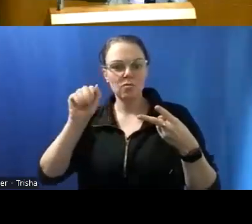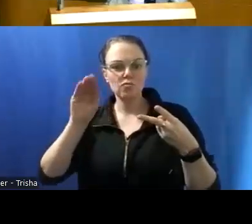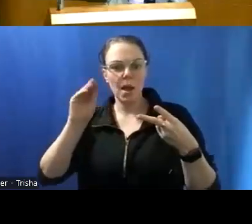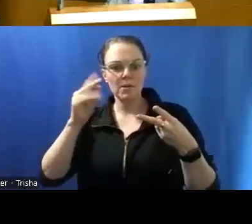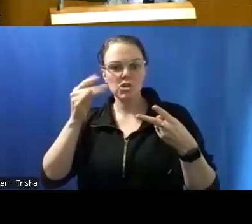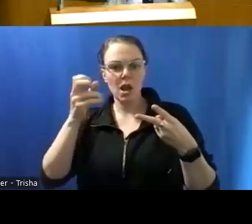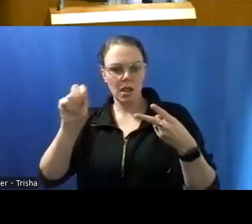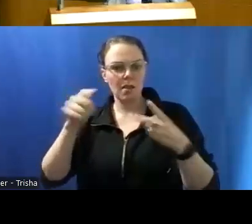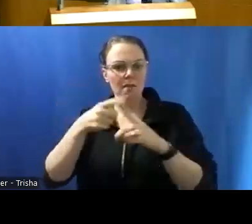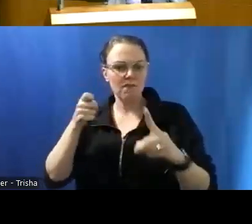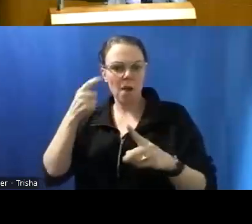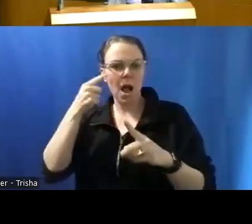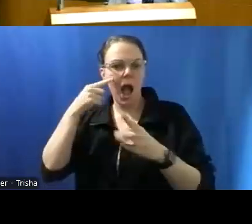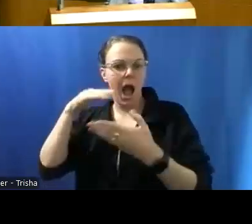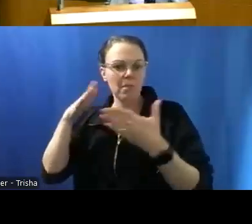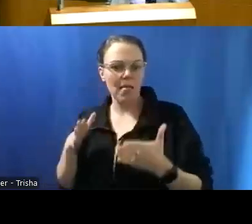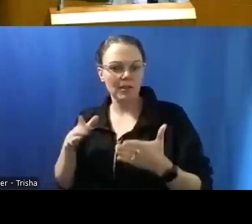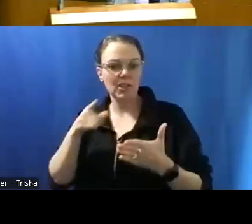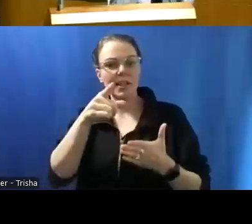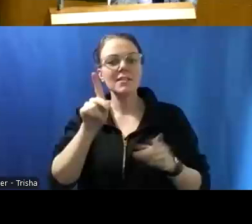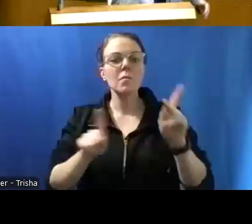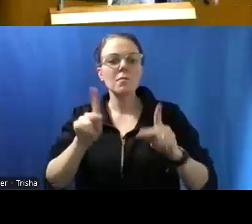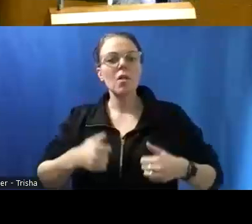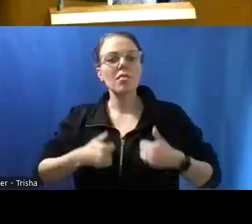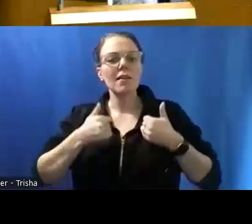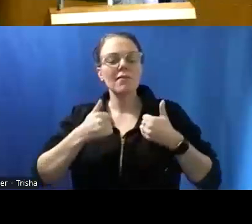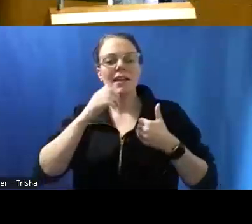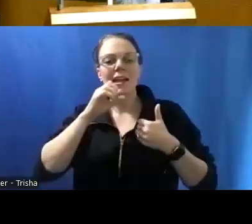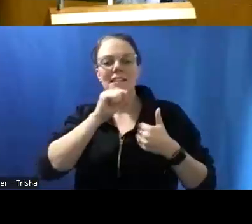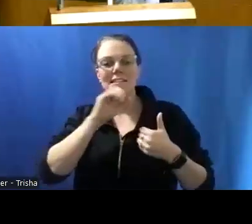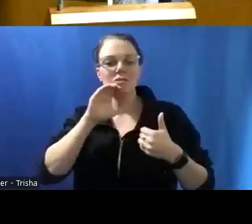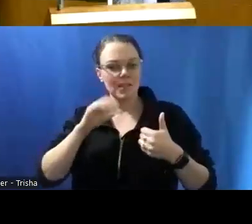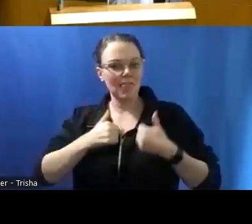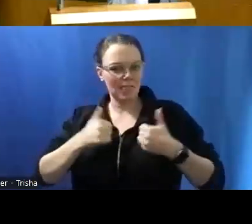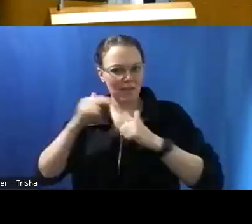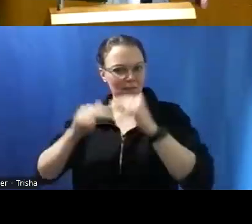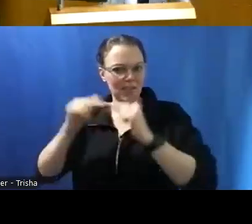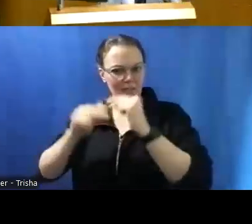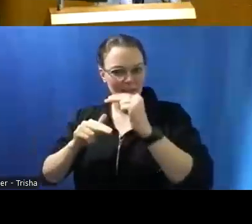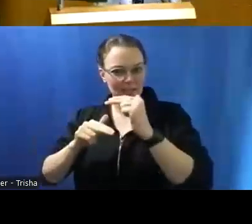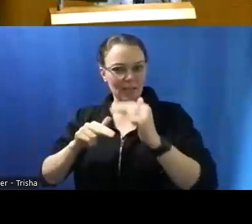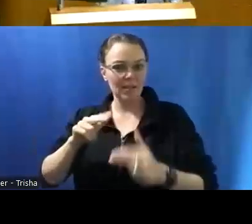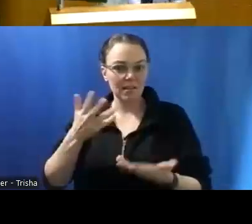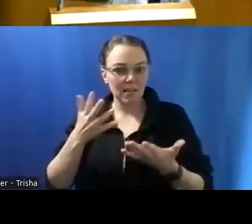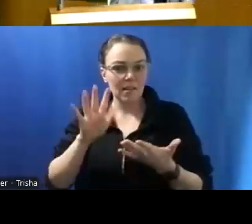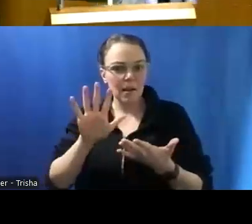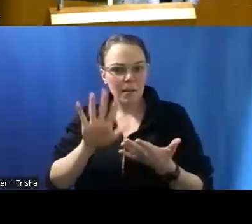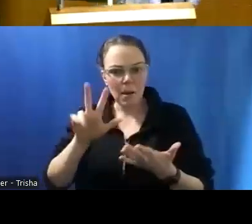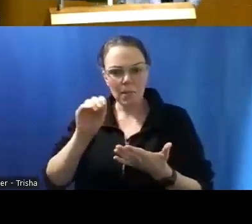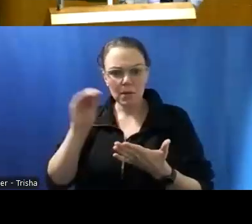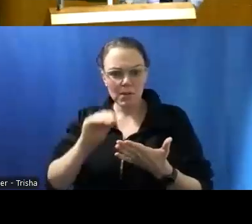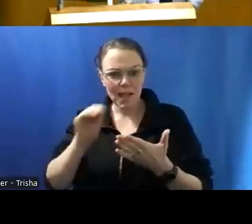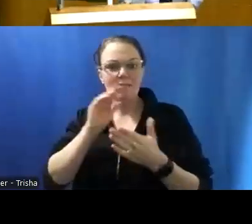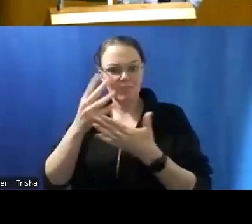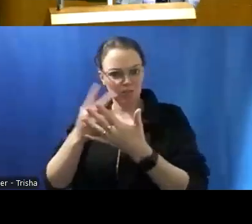living facilities, about 30% of whom screened as potentially having depression based on the